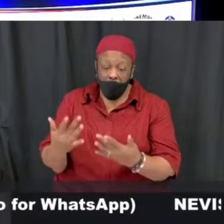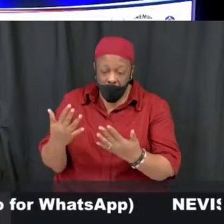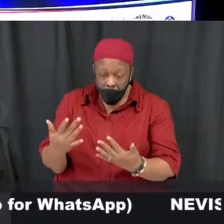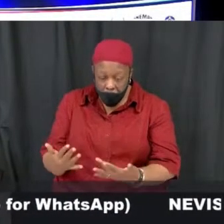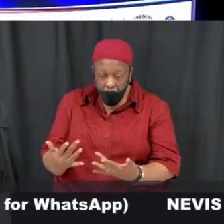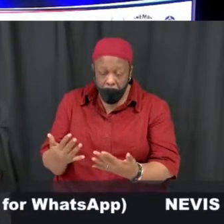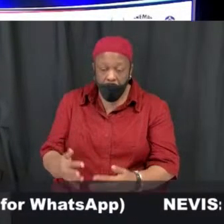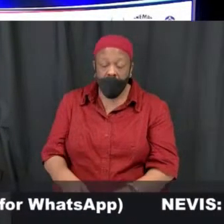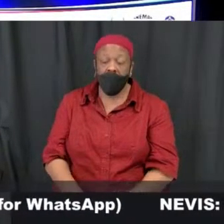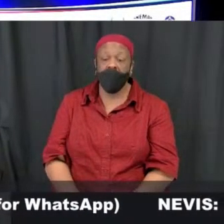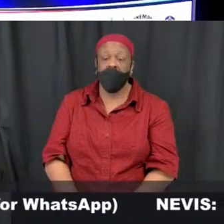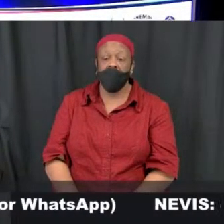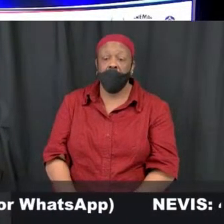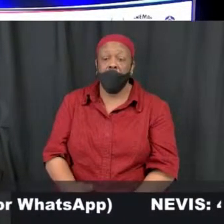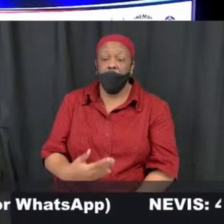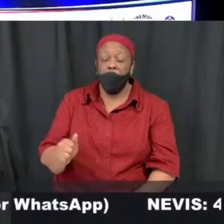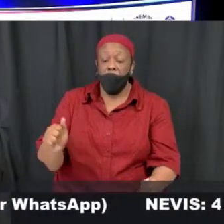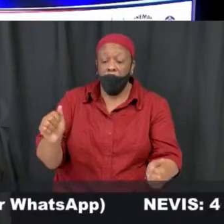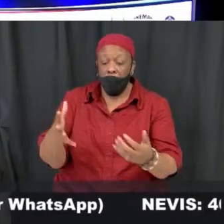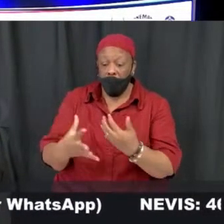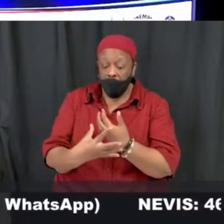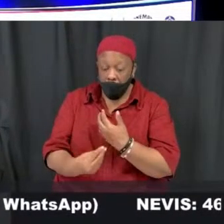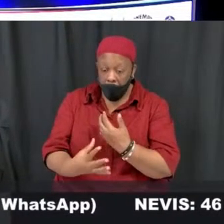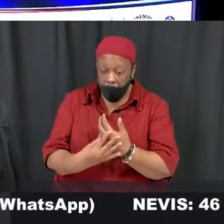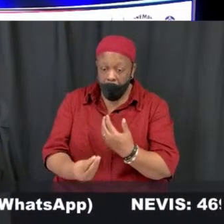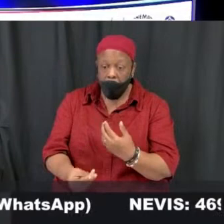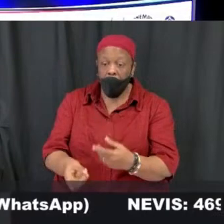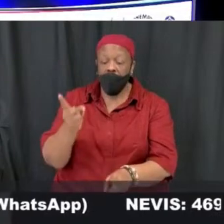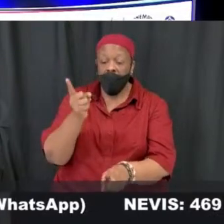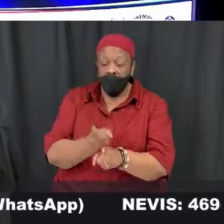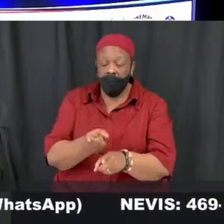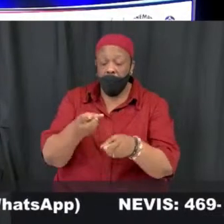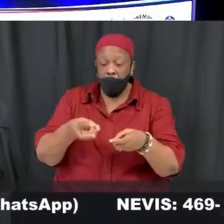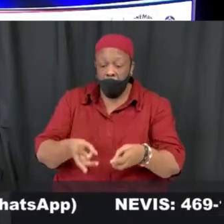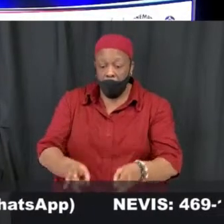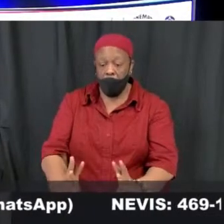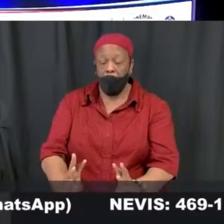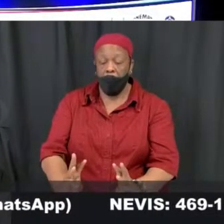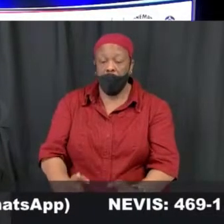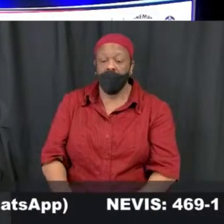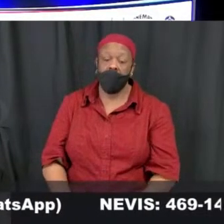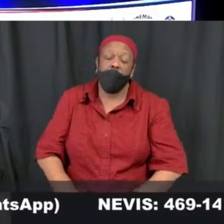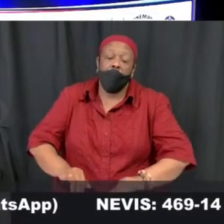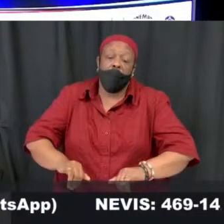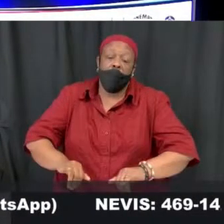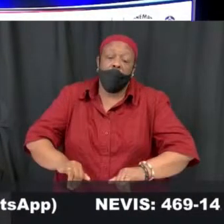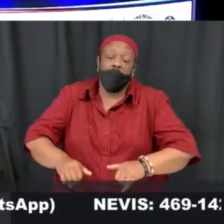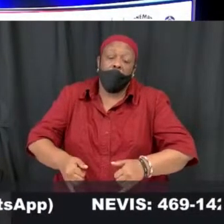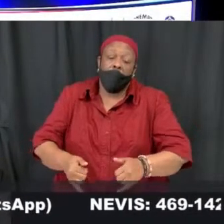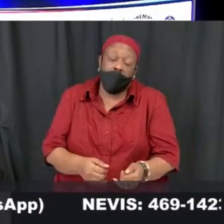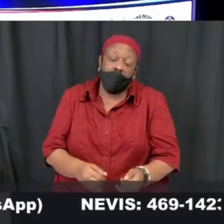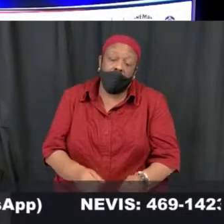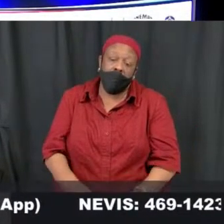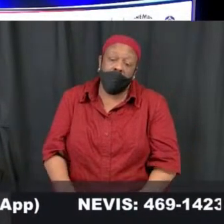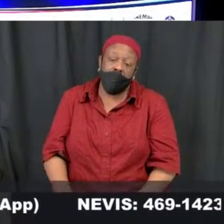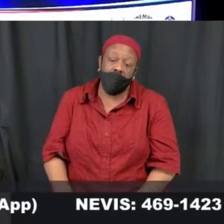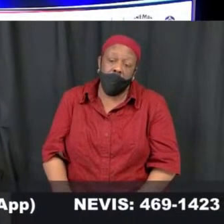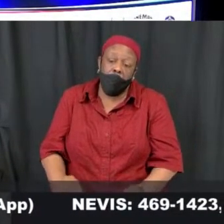as indicated, we have been preparing. And how have we been preparing? By providing